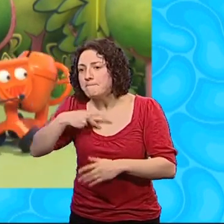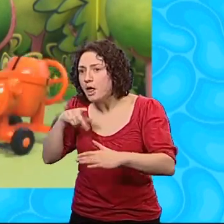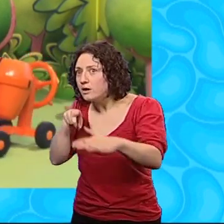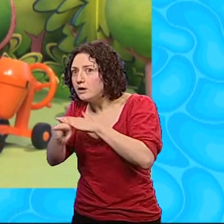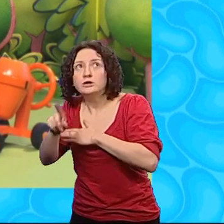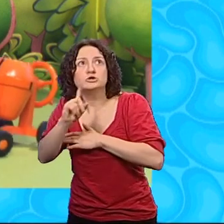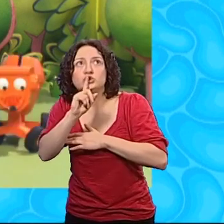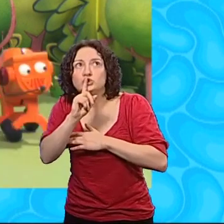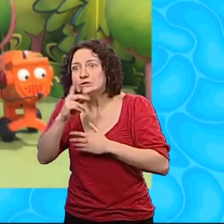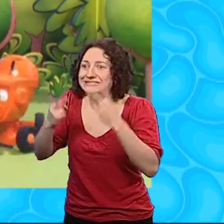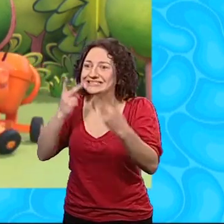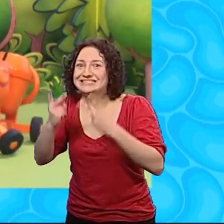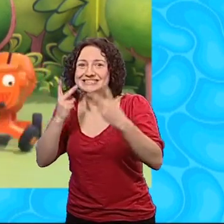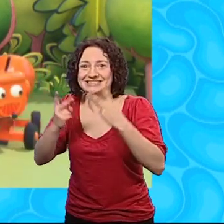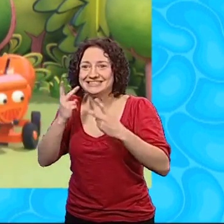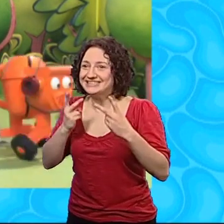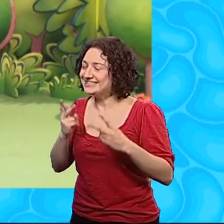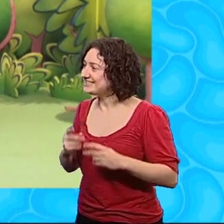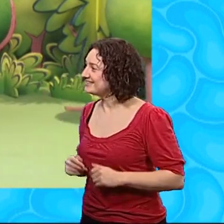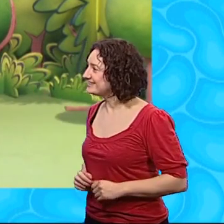somewhere quiet for us to practice.